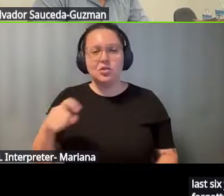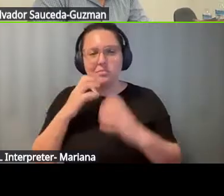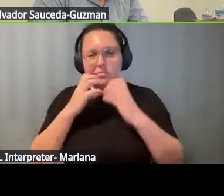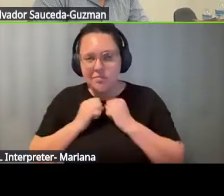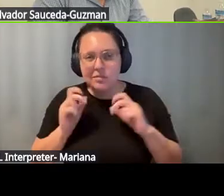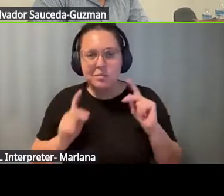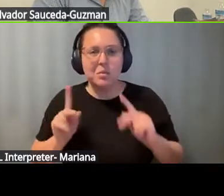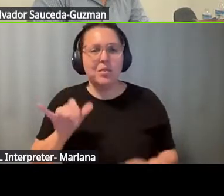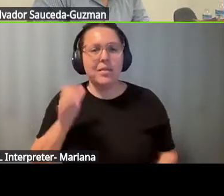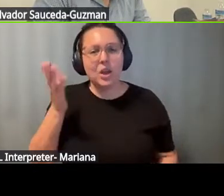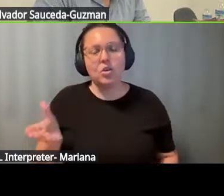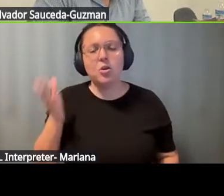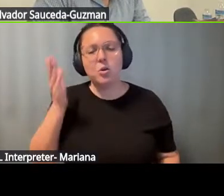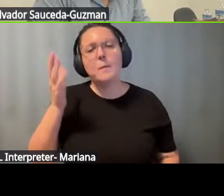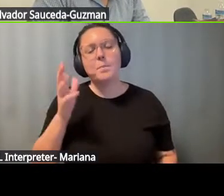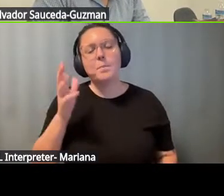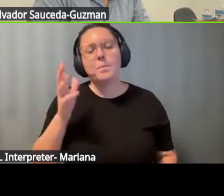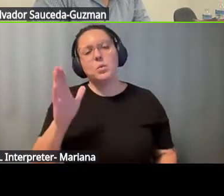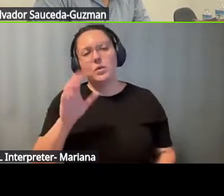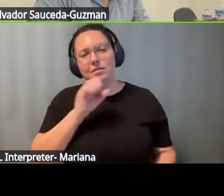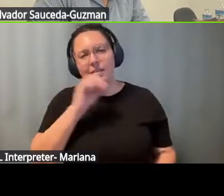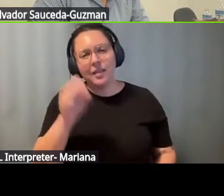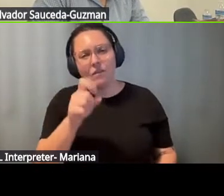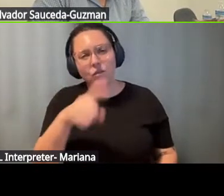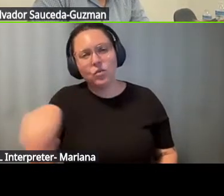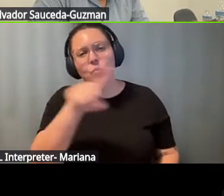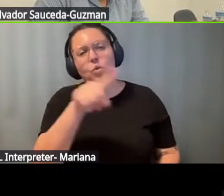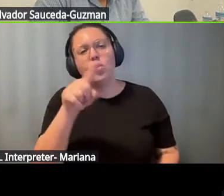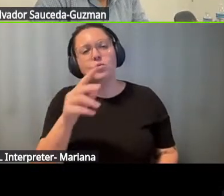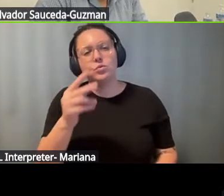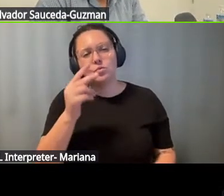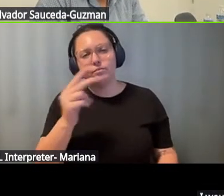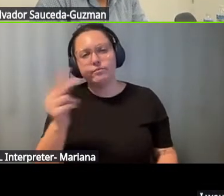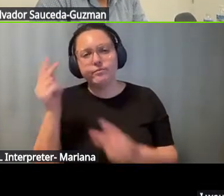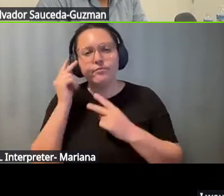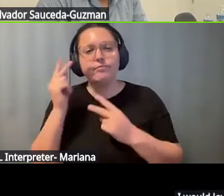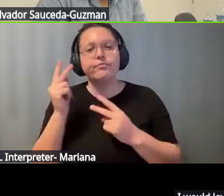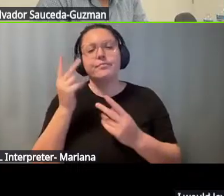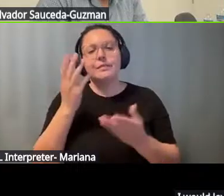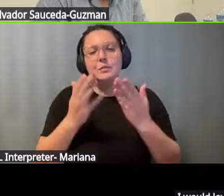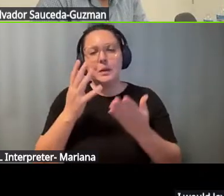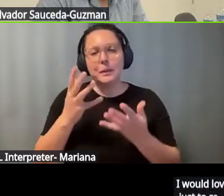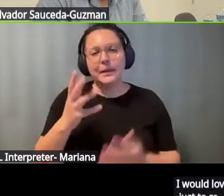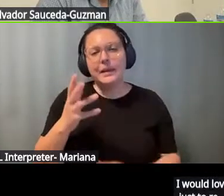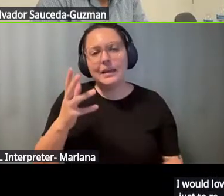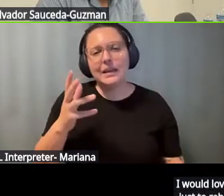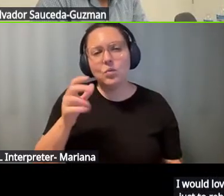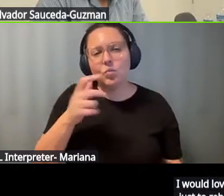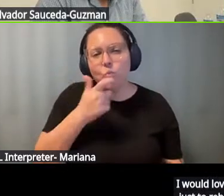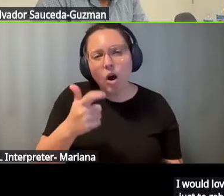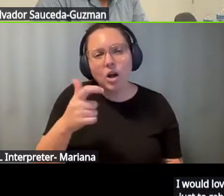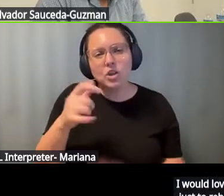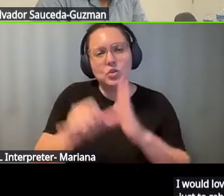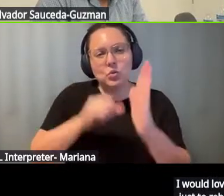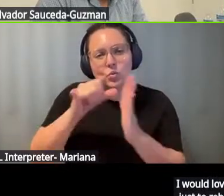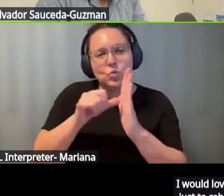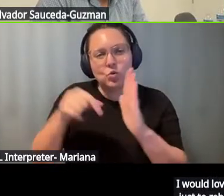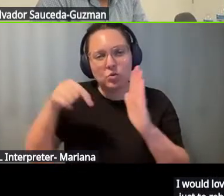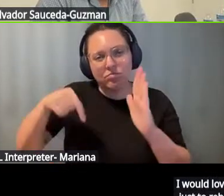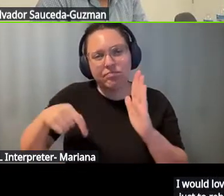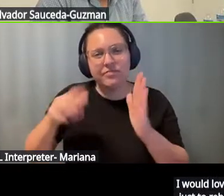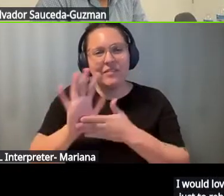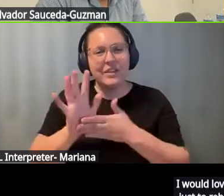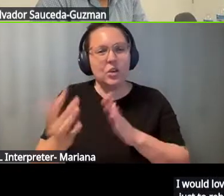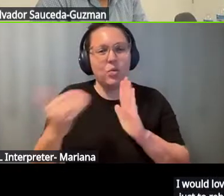love for y'all to eventually go back on YouTube and replay this video just to rehear a lot about her story. You will note